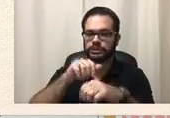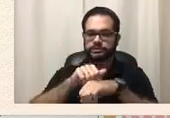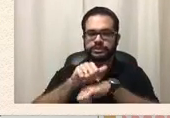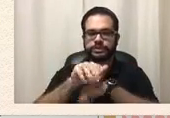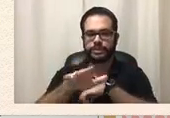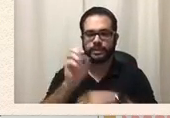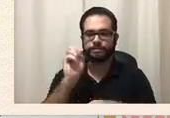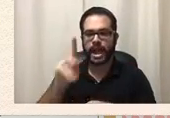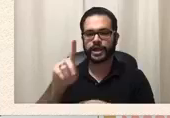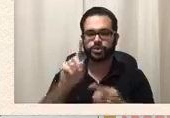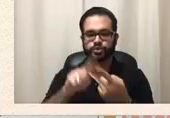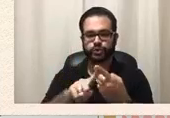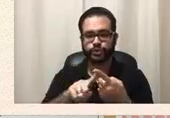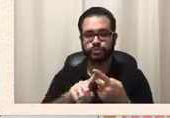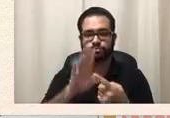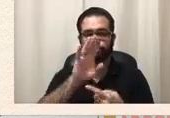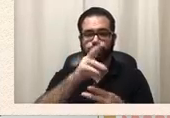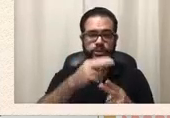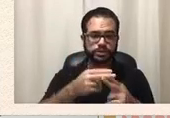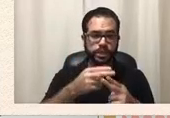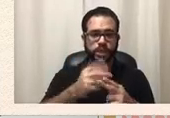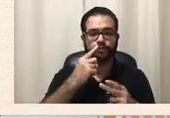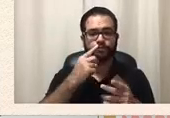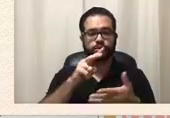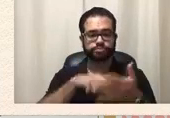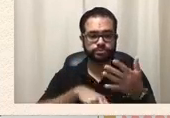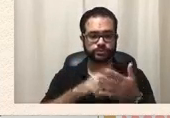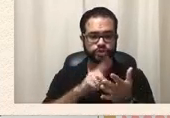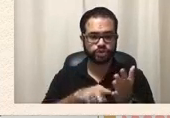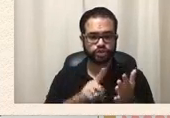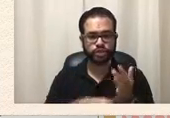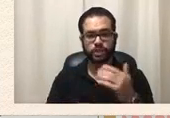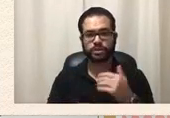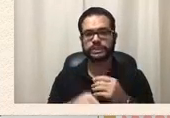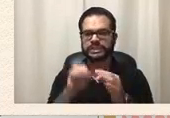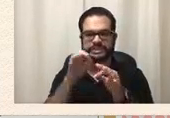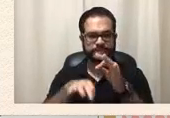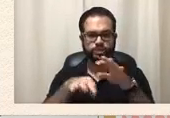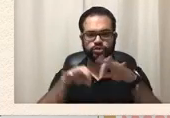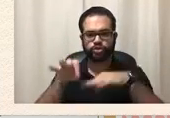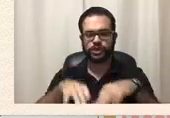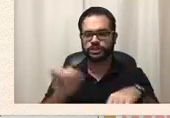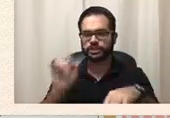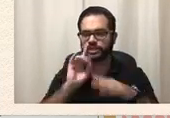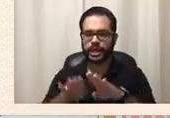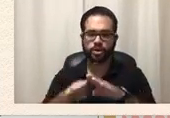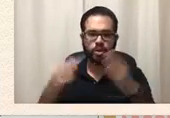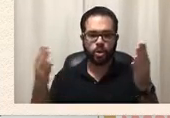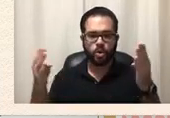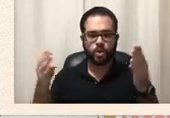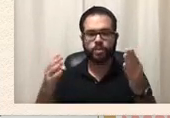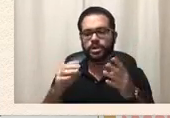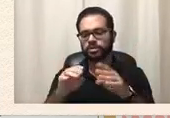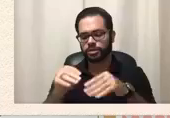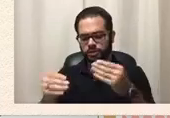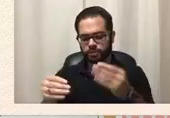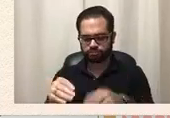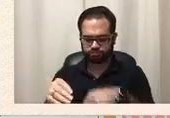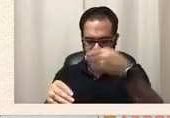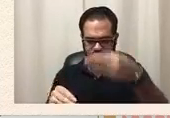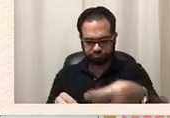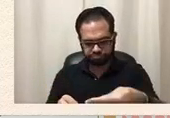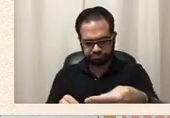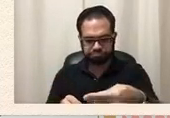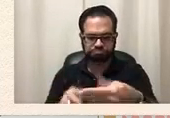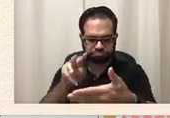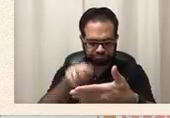for proofing check. Give simple directions such as opening the file, remove your mission envelope, take out the different pieces